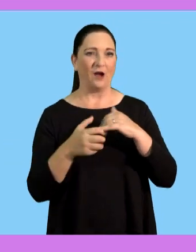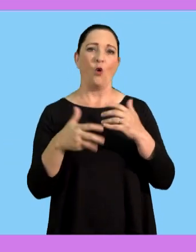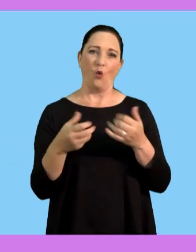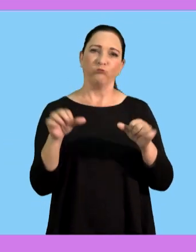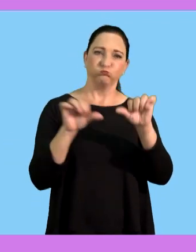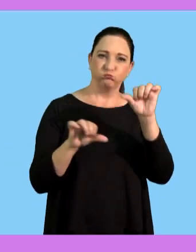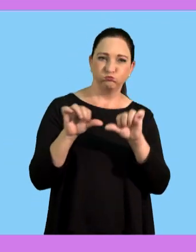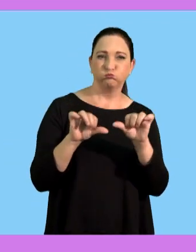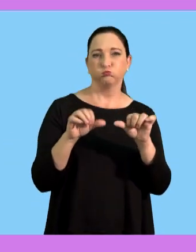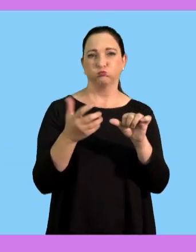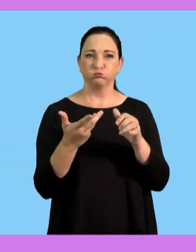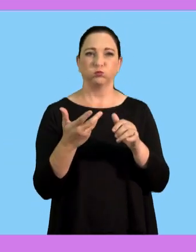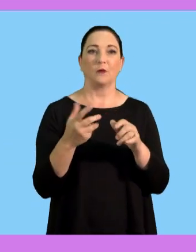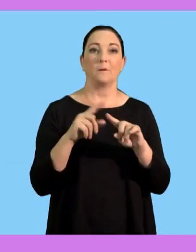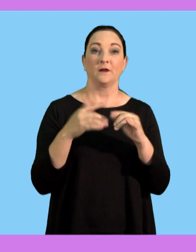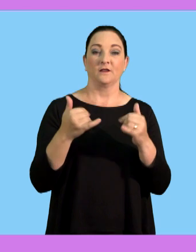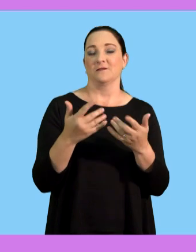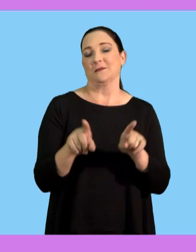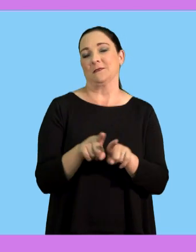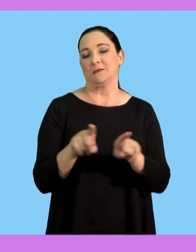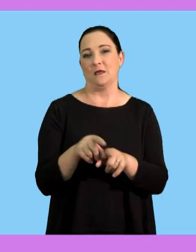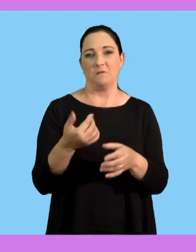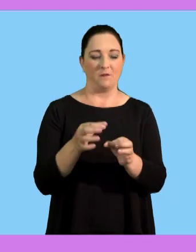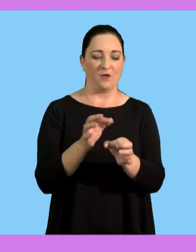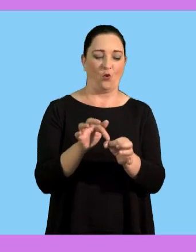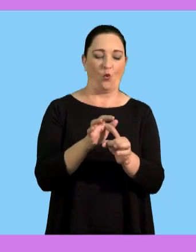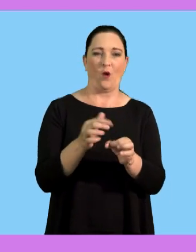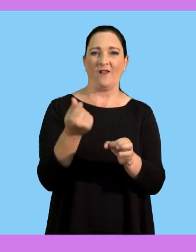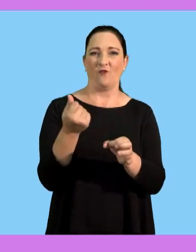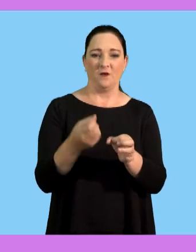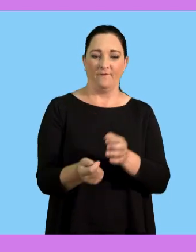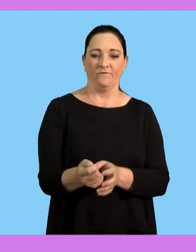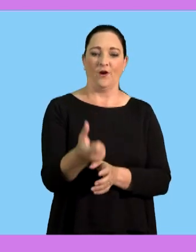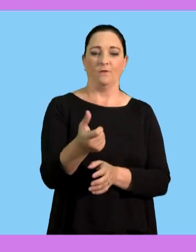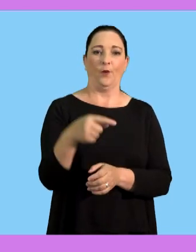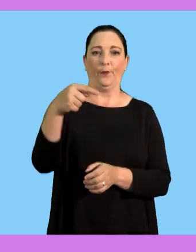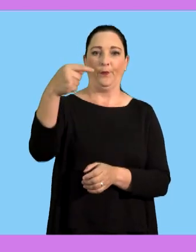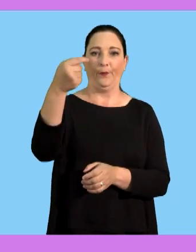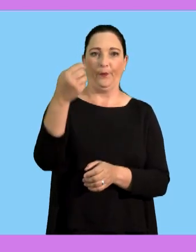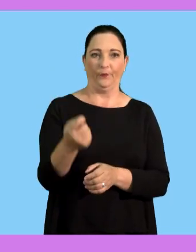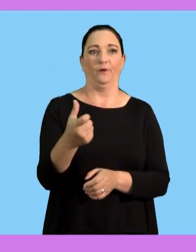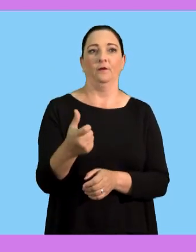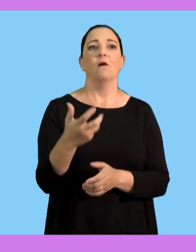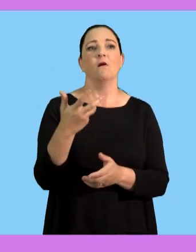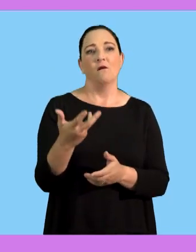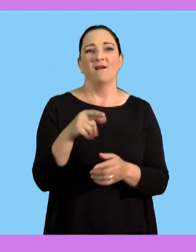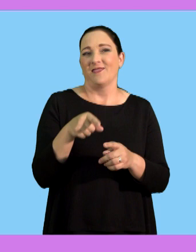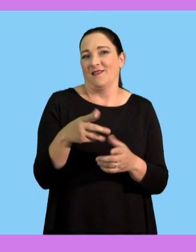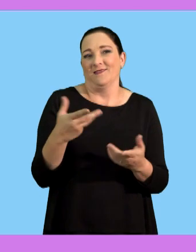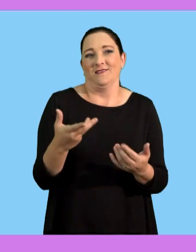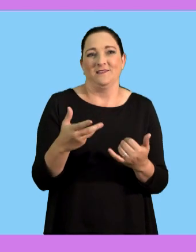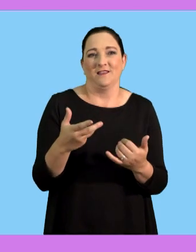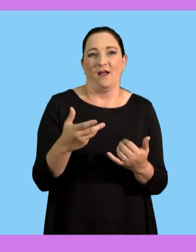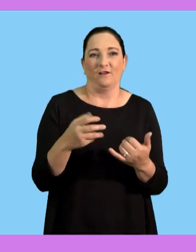observing and recording the results. For example, flipping a coin, right? So there will be a trial or experiment. Then when we look at